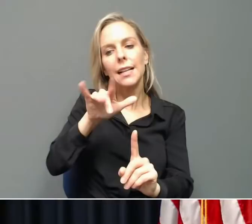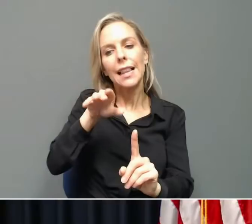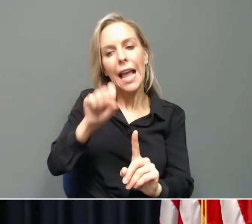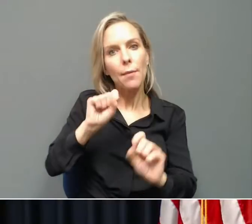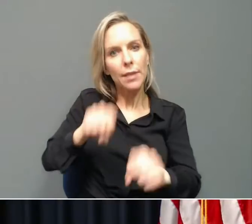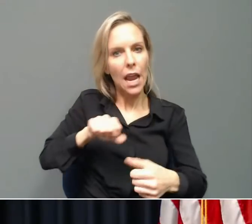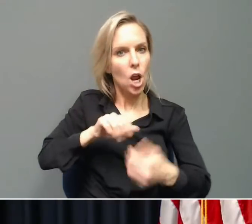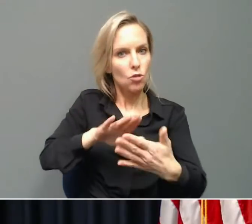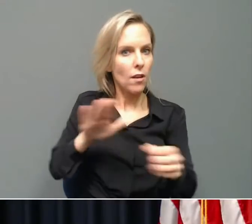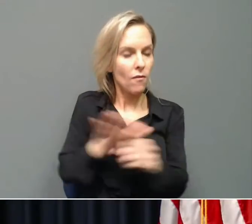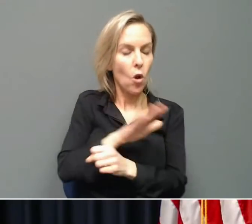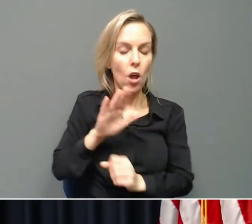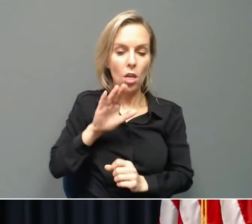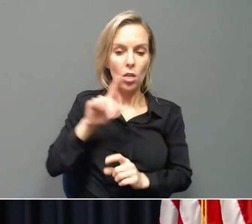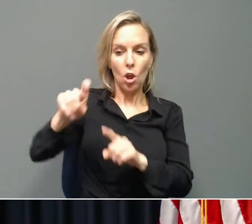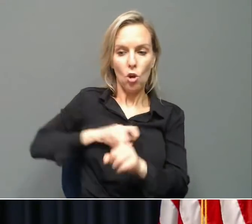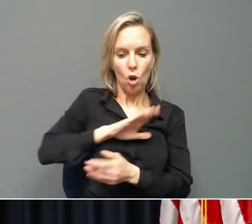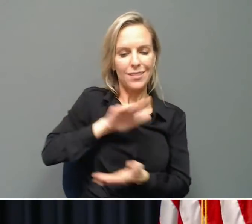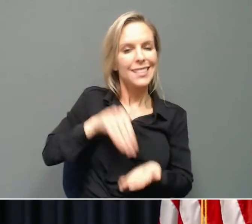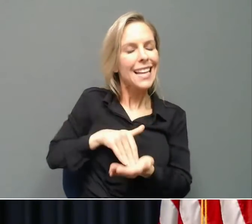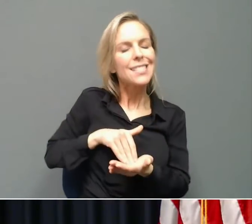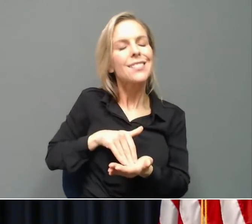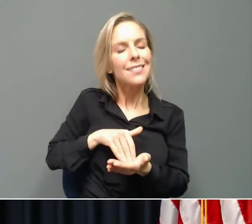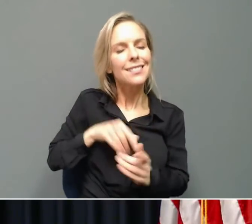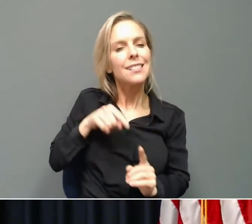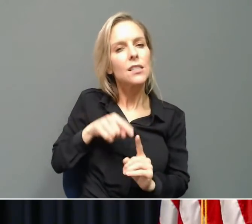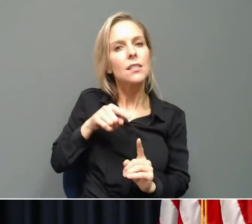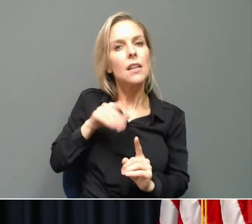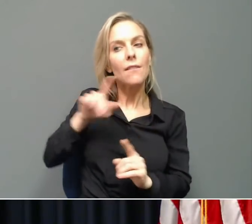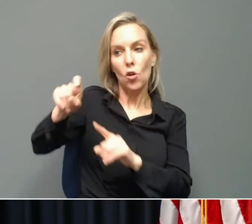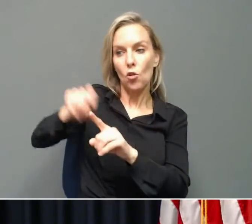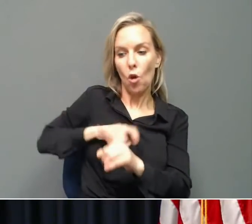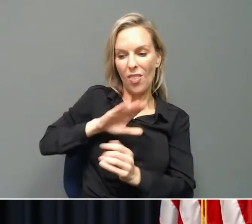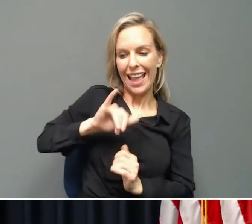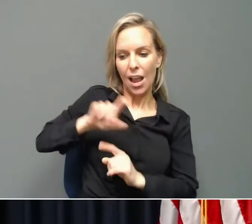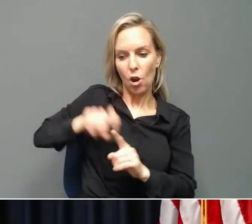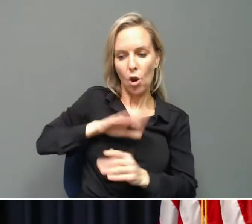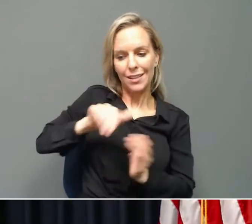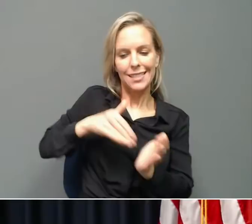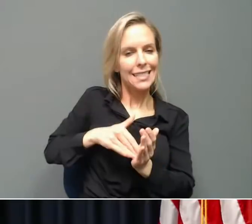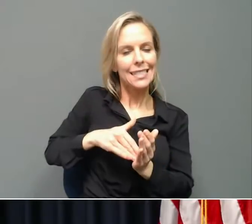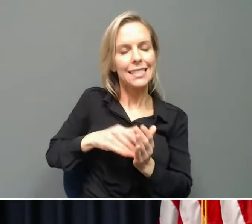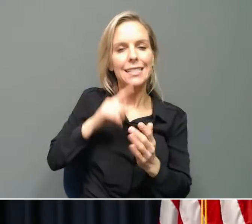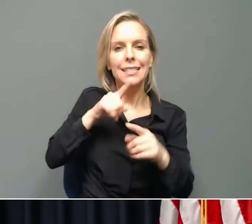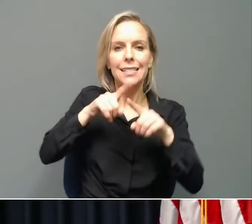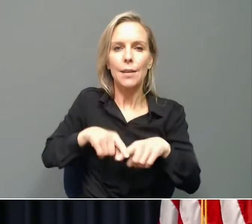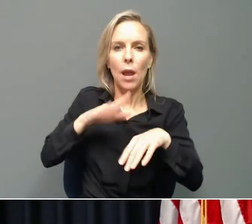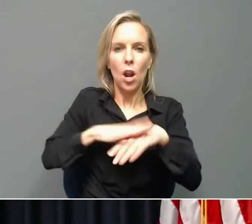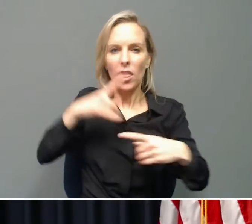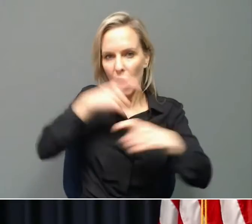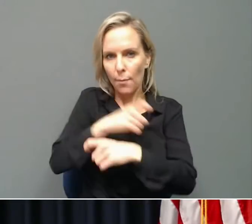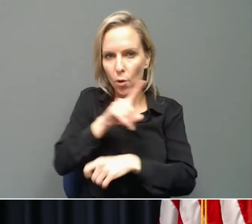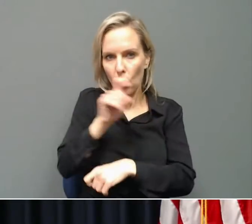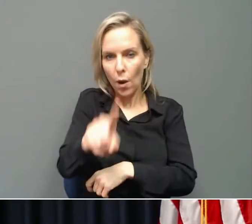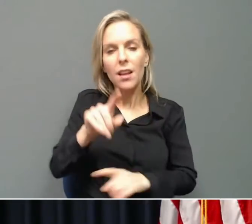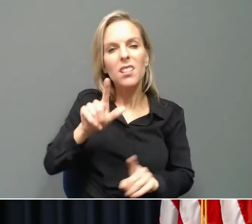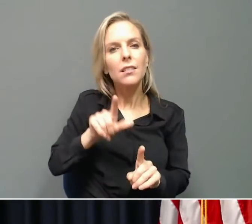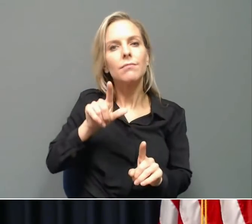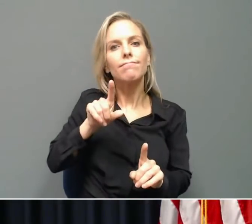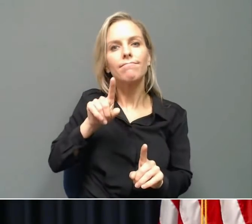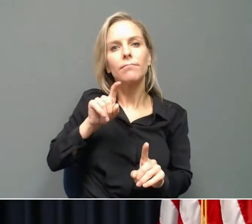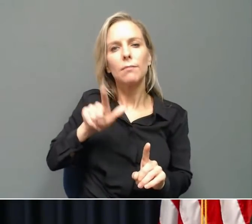call center, it is likely to depend on the level of complexity. Let's go to Amy Cubbage as well.